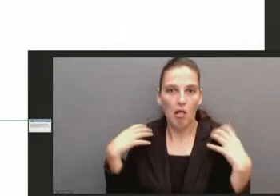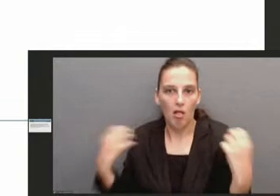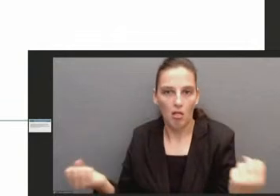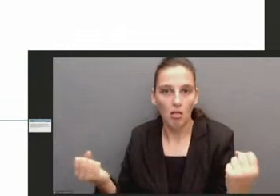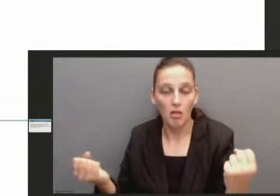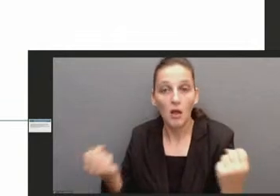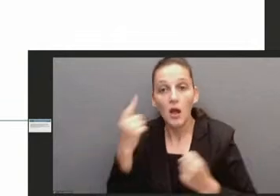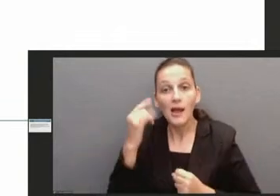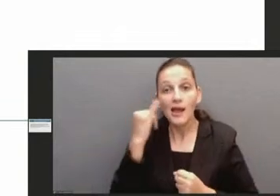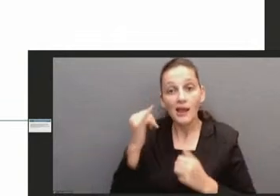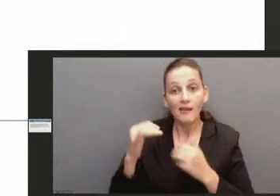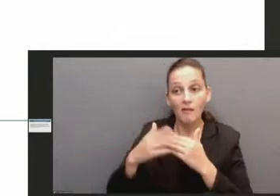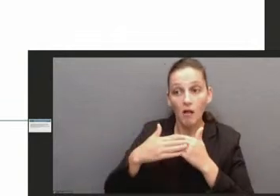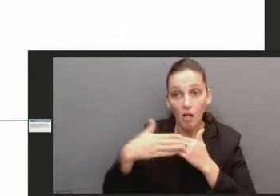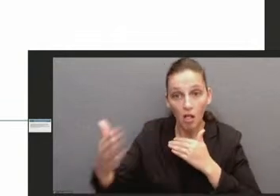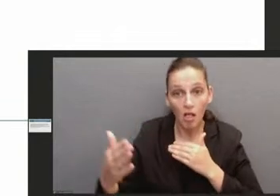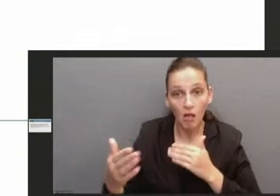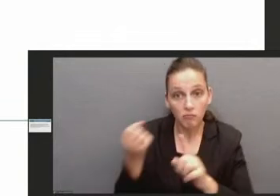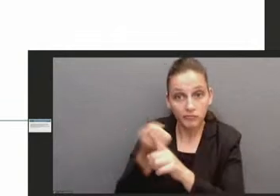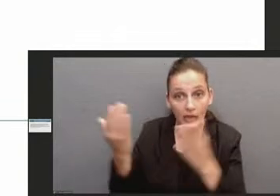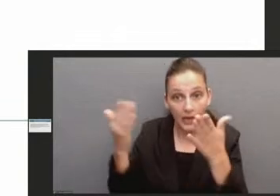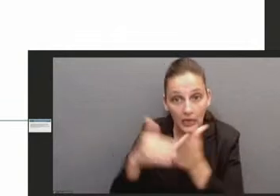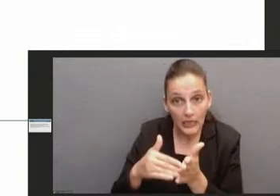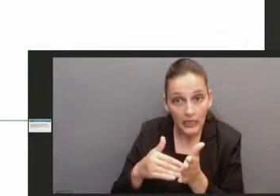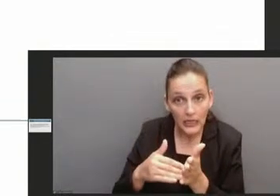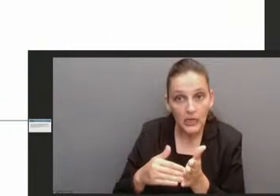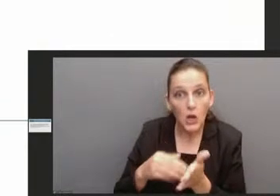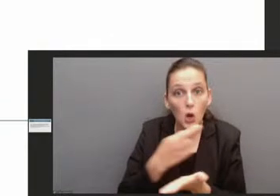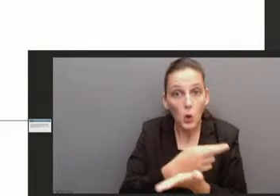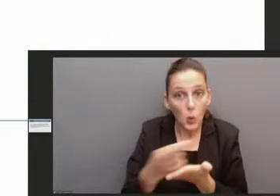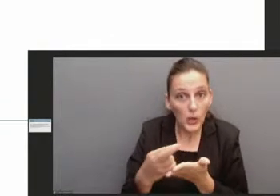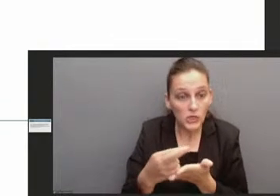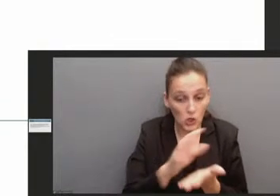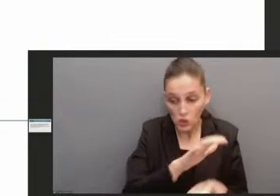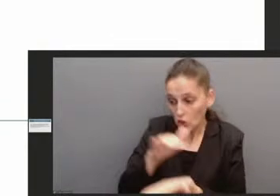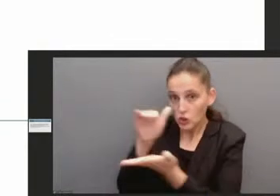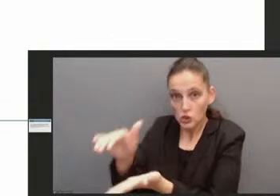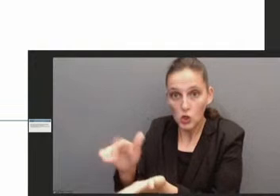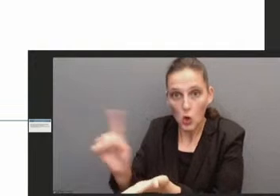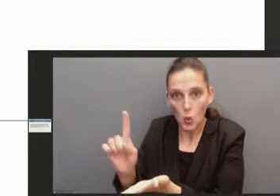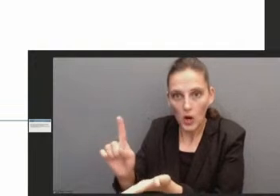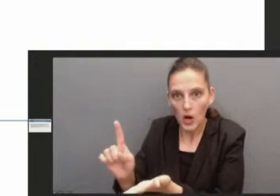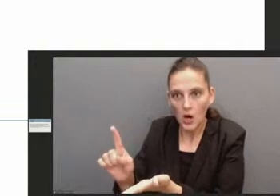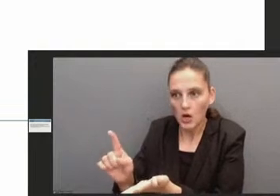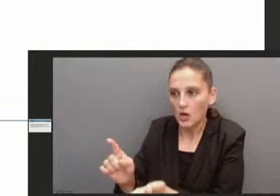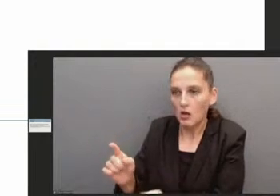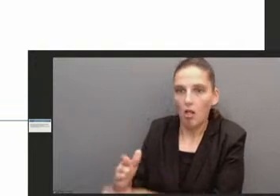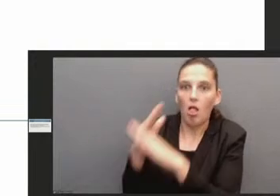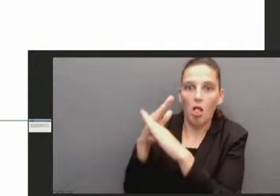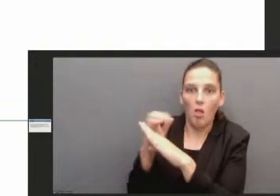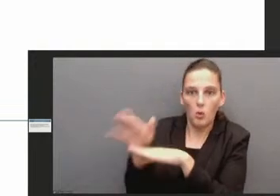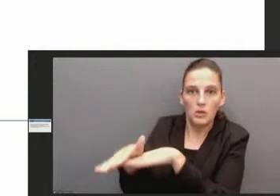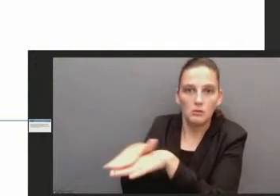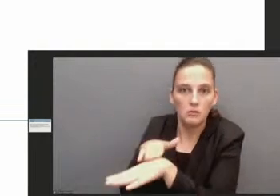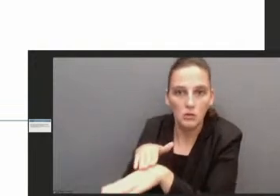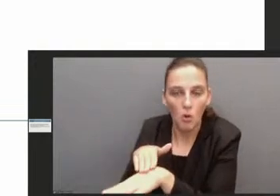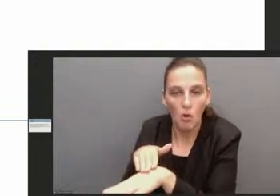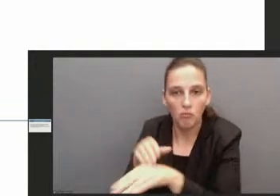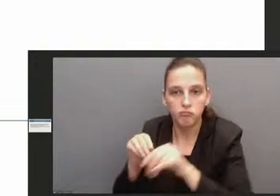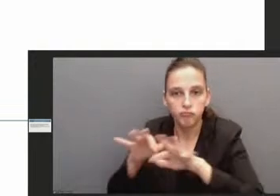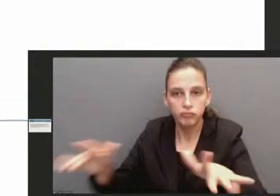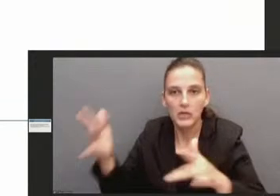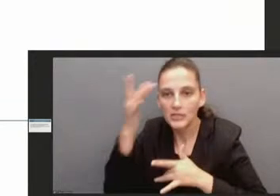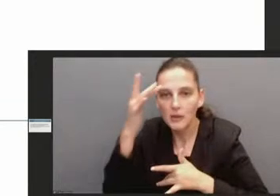to get the resources where it will slow and stop the spread of the disease, not just be shifted to individuals that